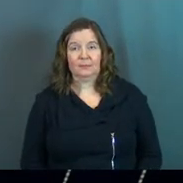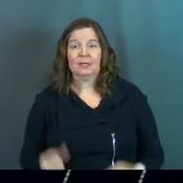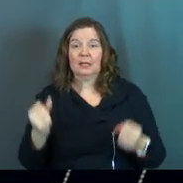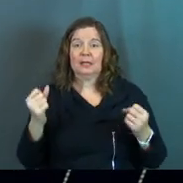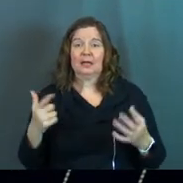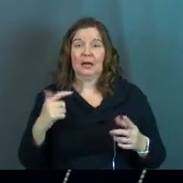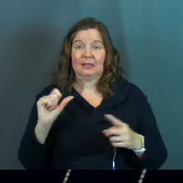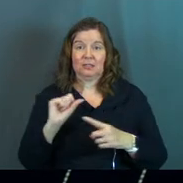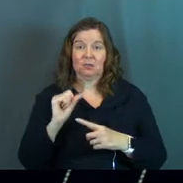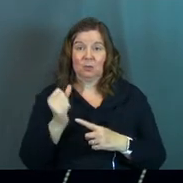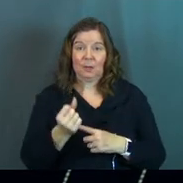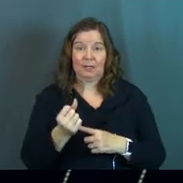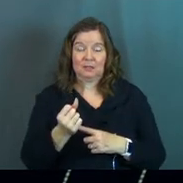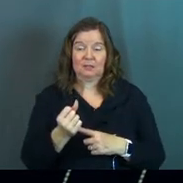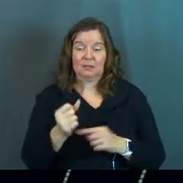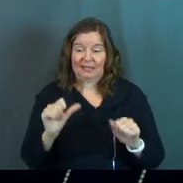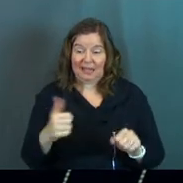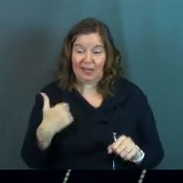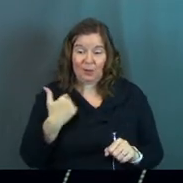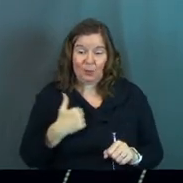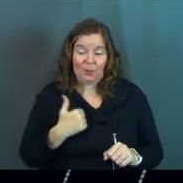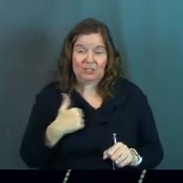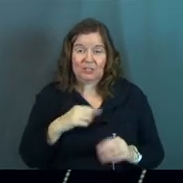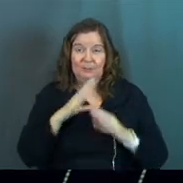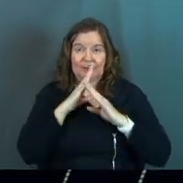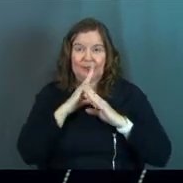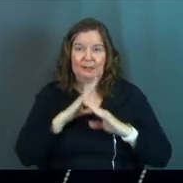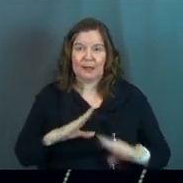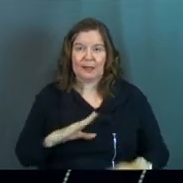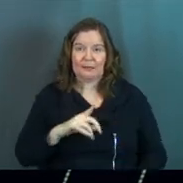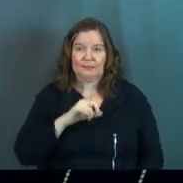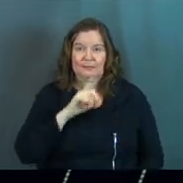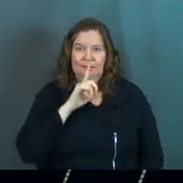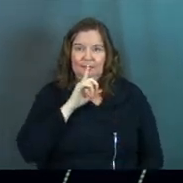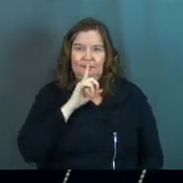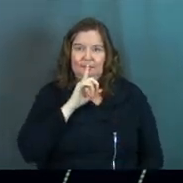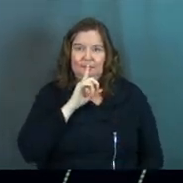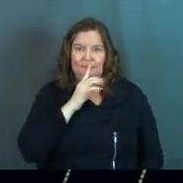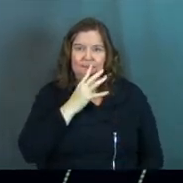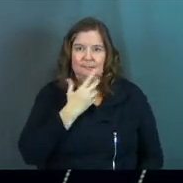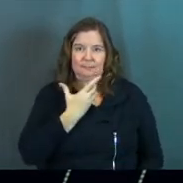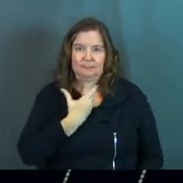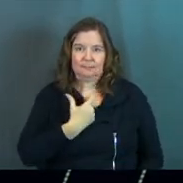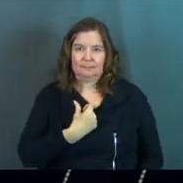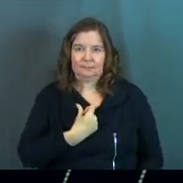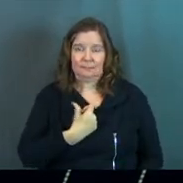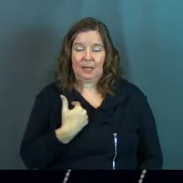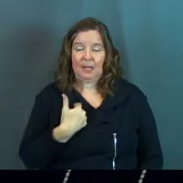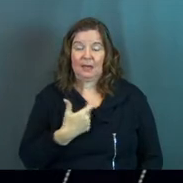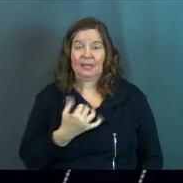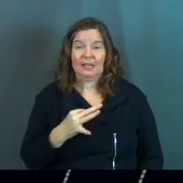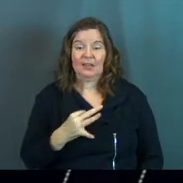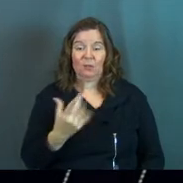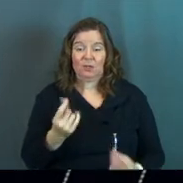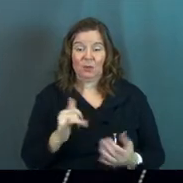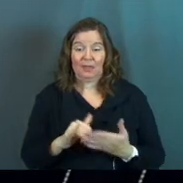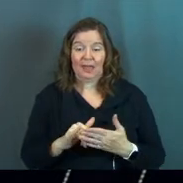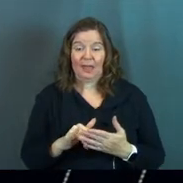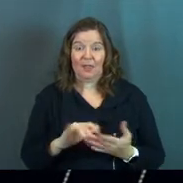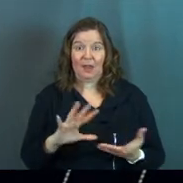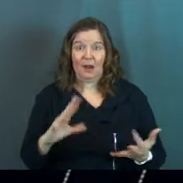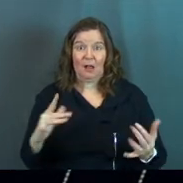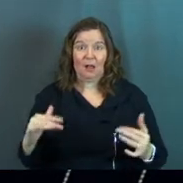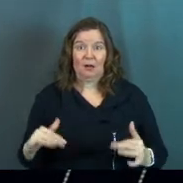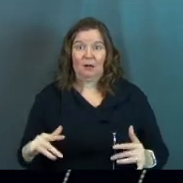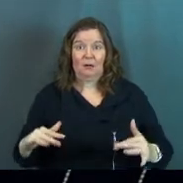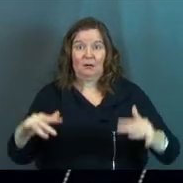In a lot of these situations, could we just be silent? And if we could just be silent, we would throw a wet blanket on